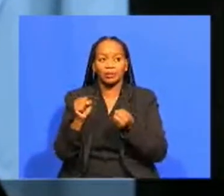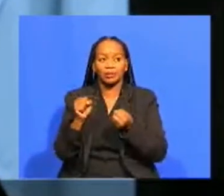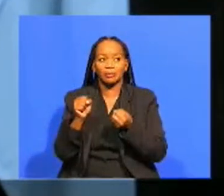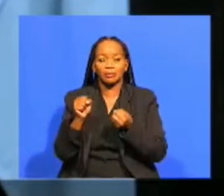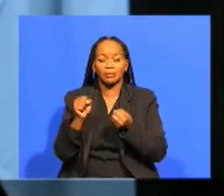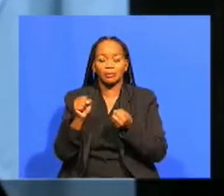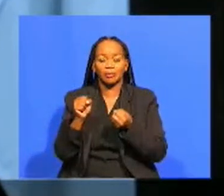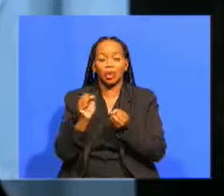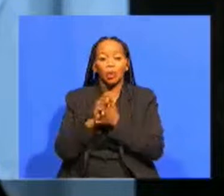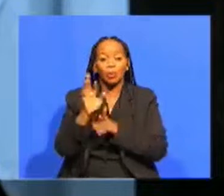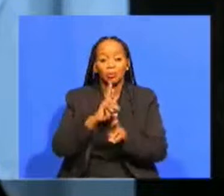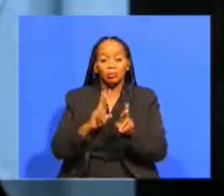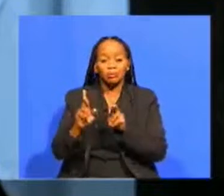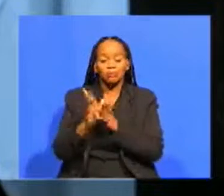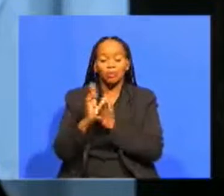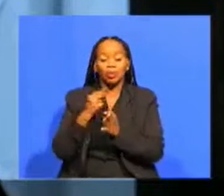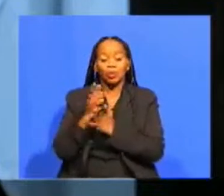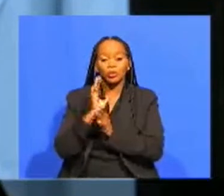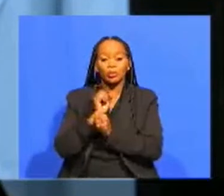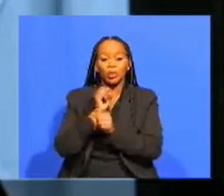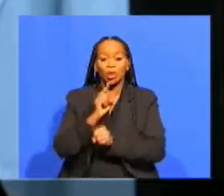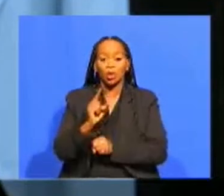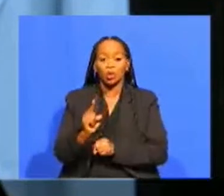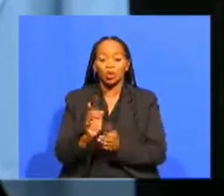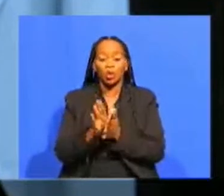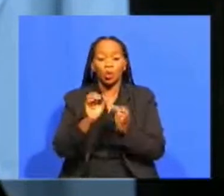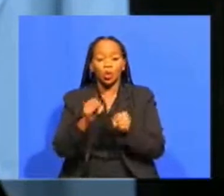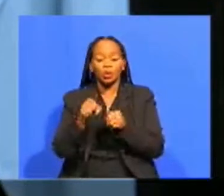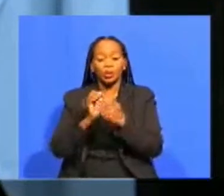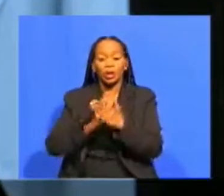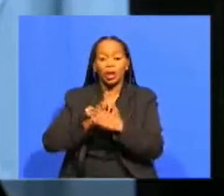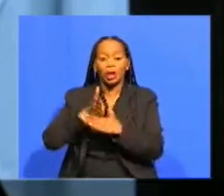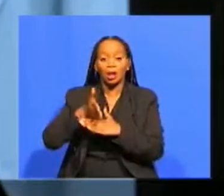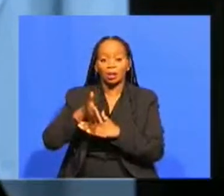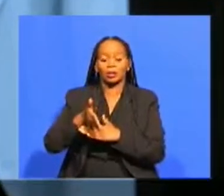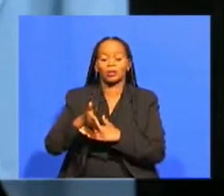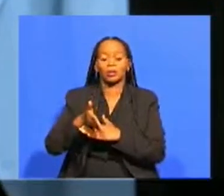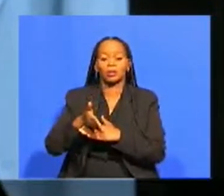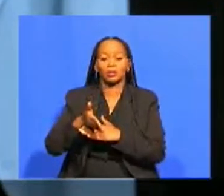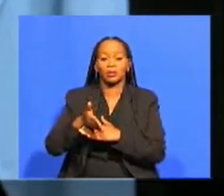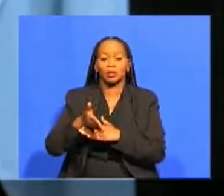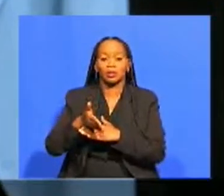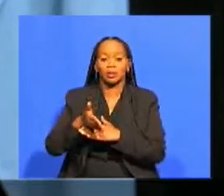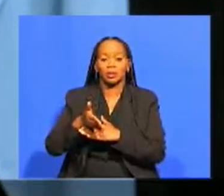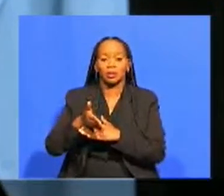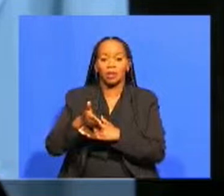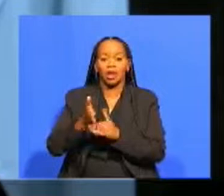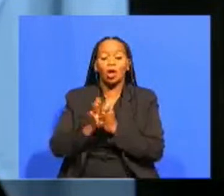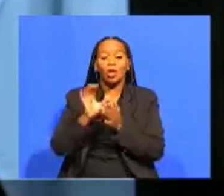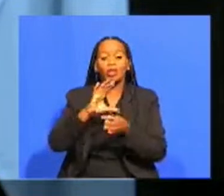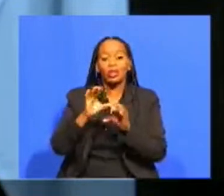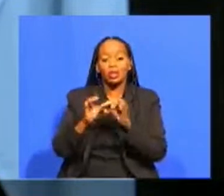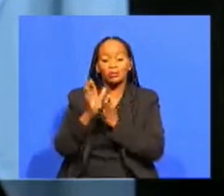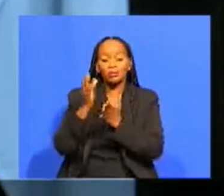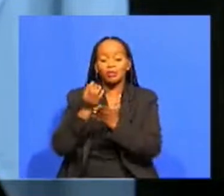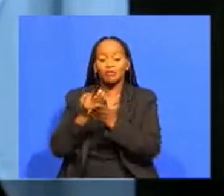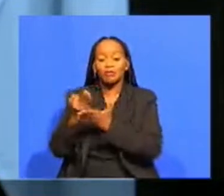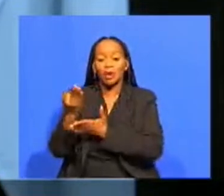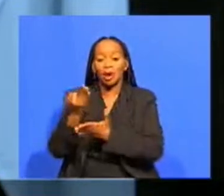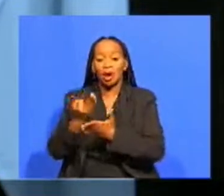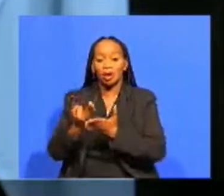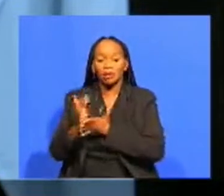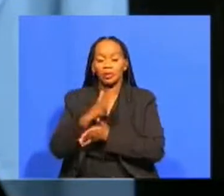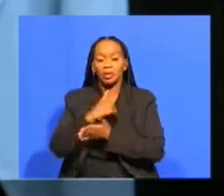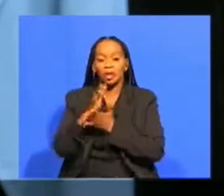their commitments to us to ensure that we be able to access the climate funding and